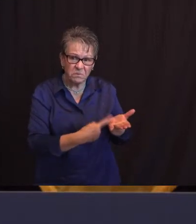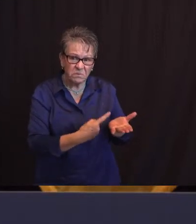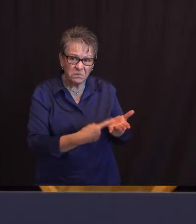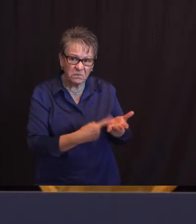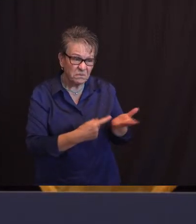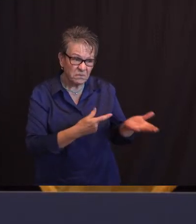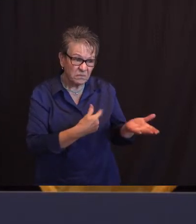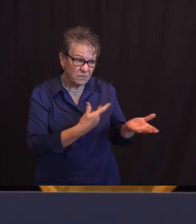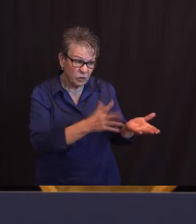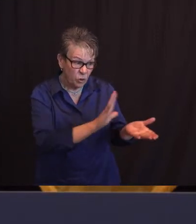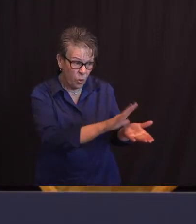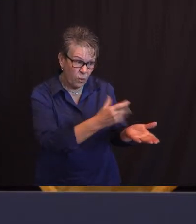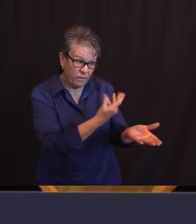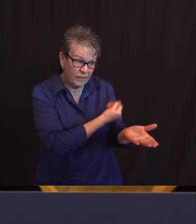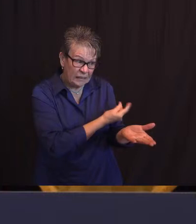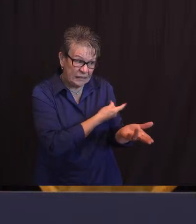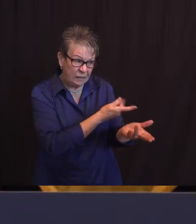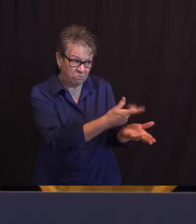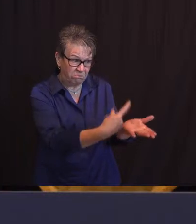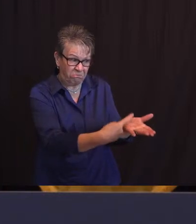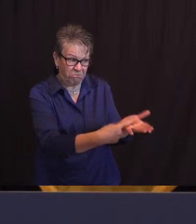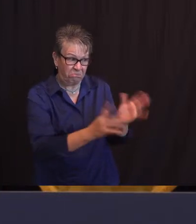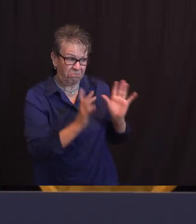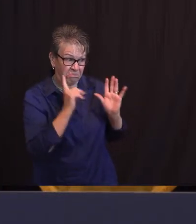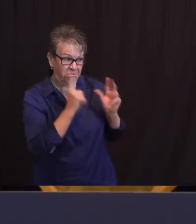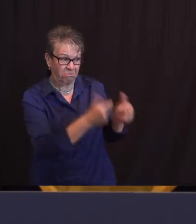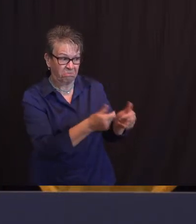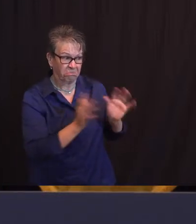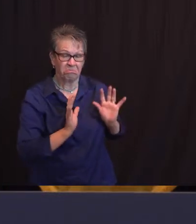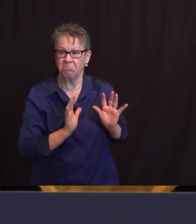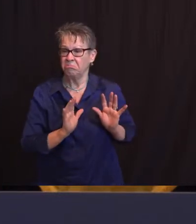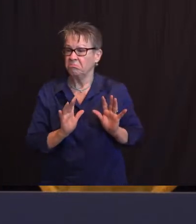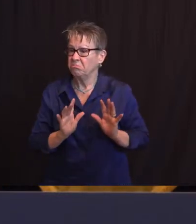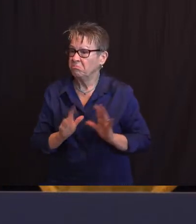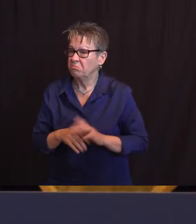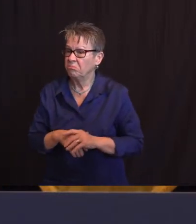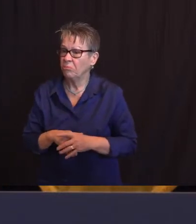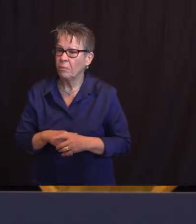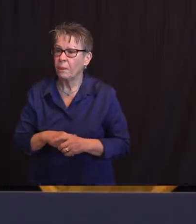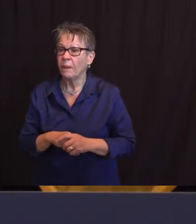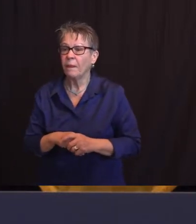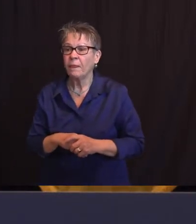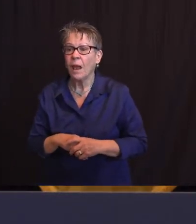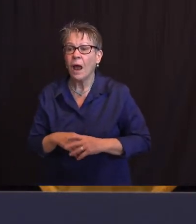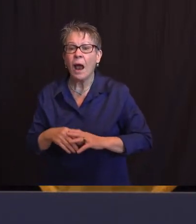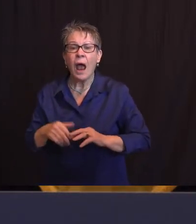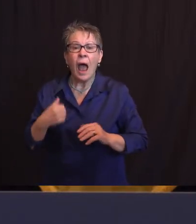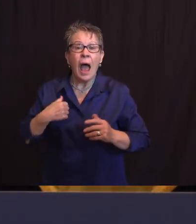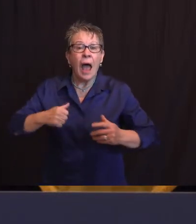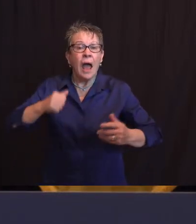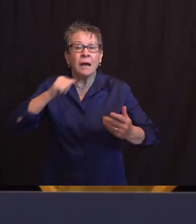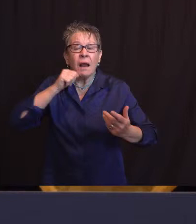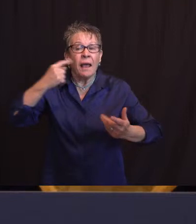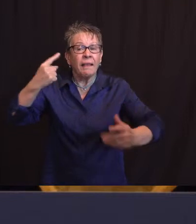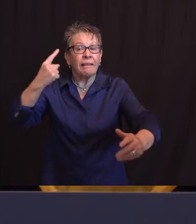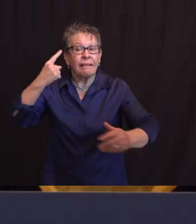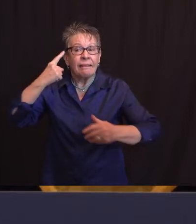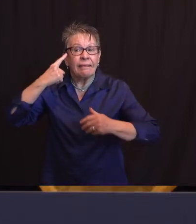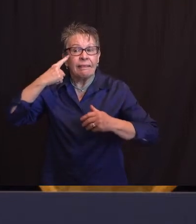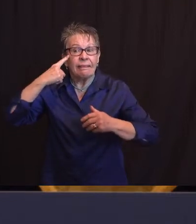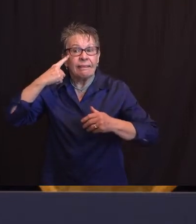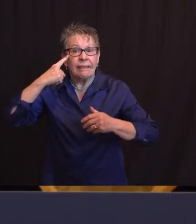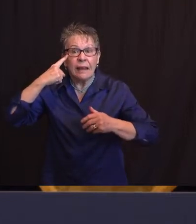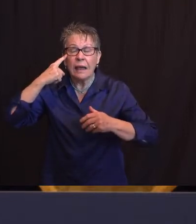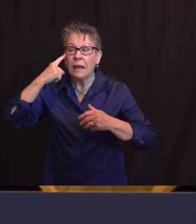I don't think we've seen links specific to openings. I don't think we've got any evidence of that. But we do know this: if you conduct your